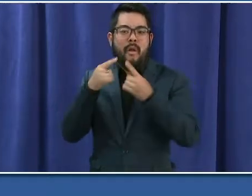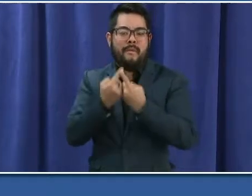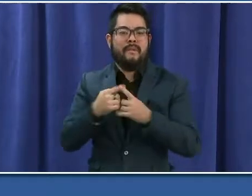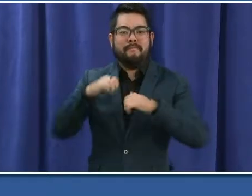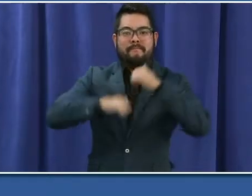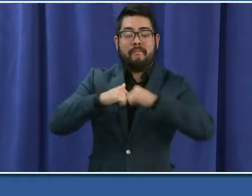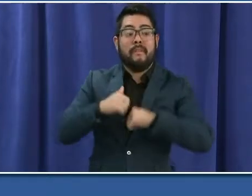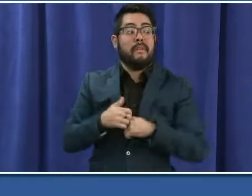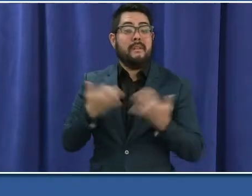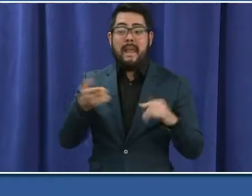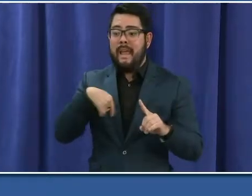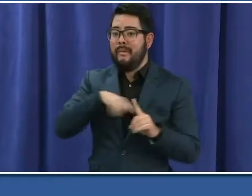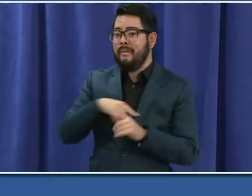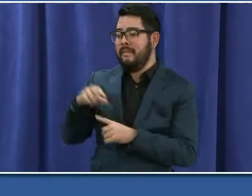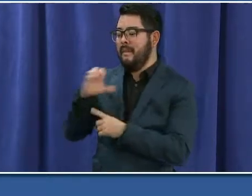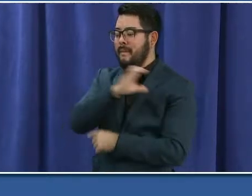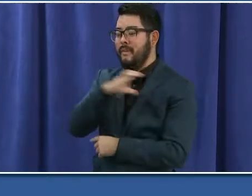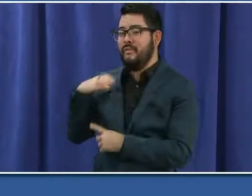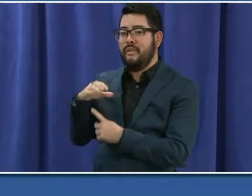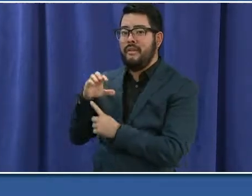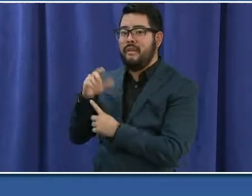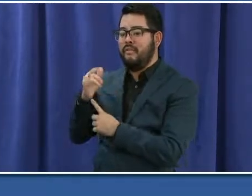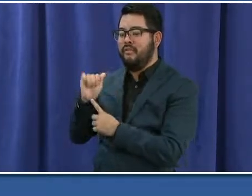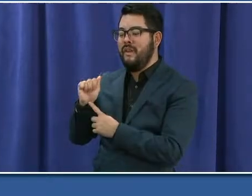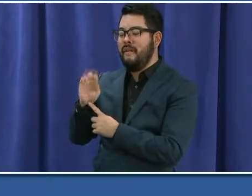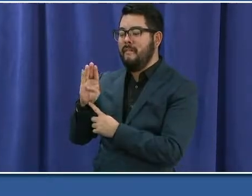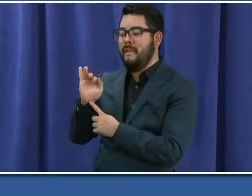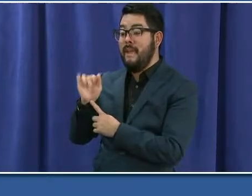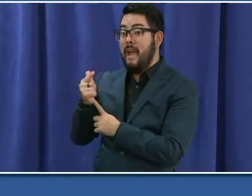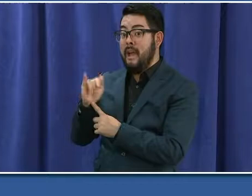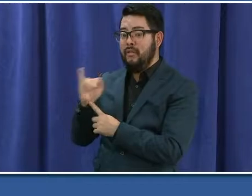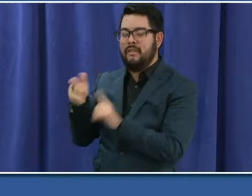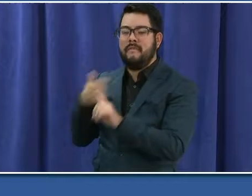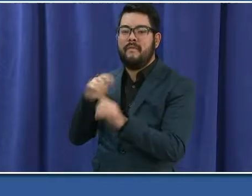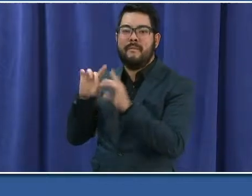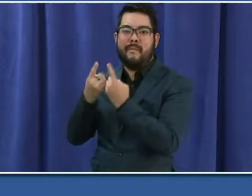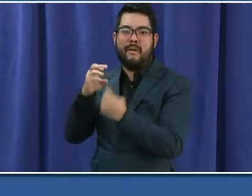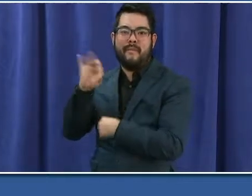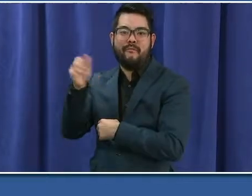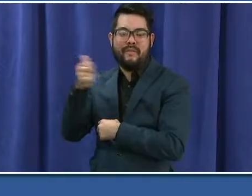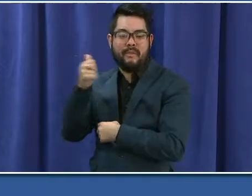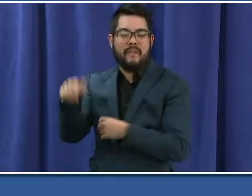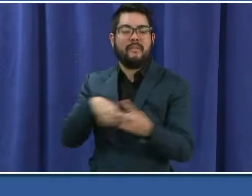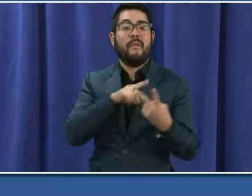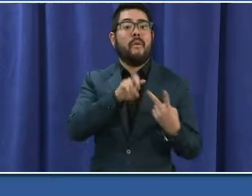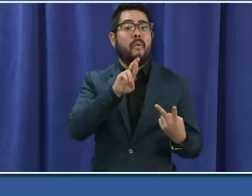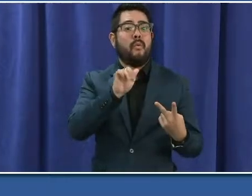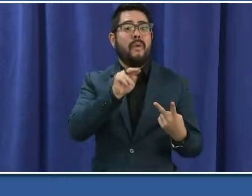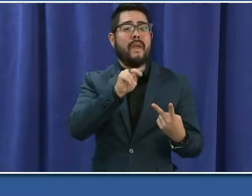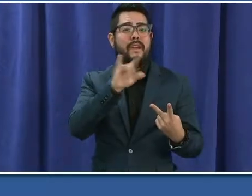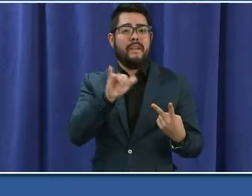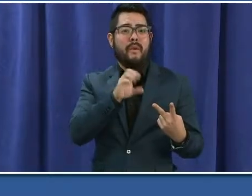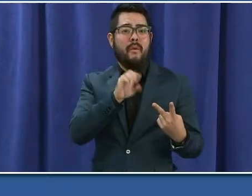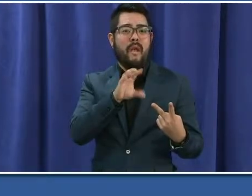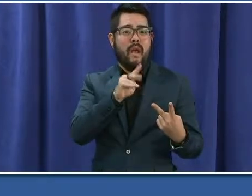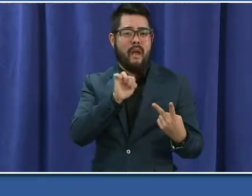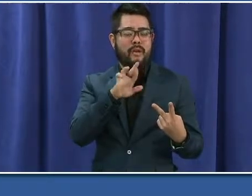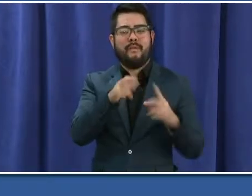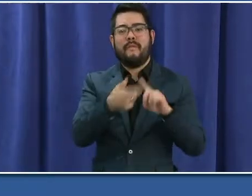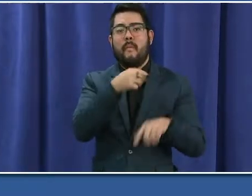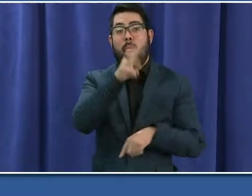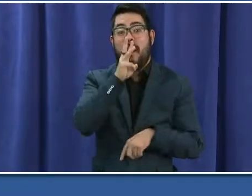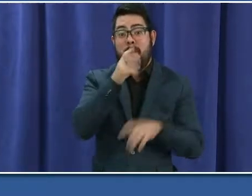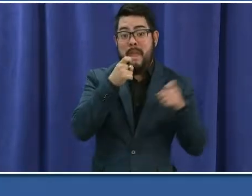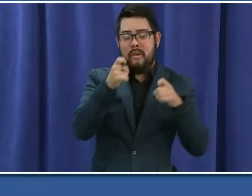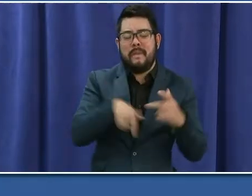today Commissioner Biagi from the Department of Transportation, Commissioner Randy Connor from the Department of Water Management, and